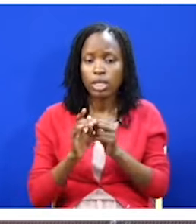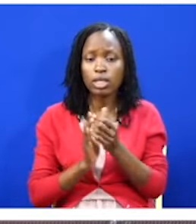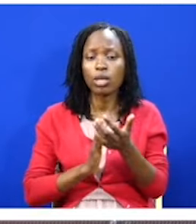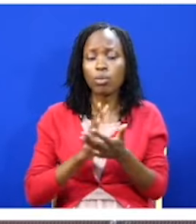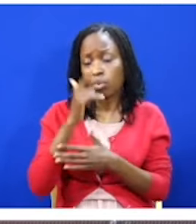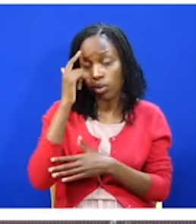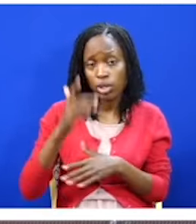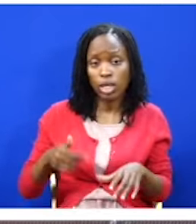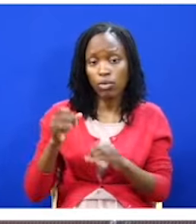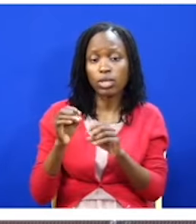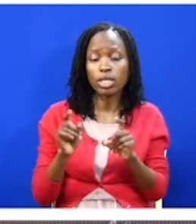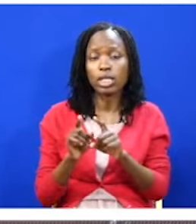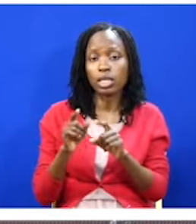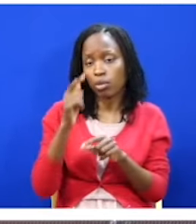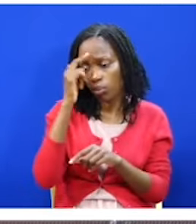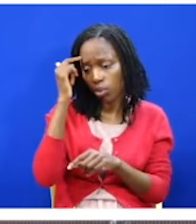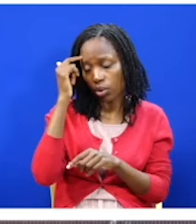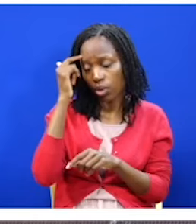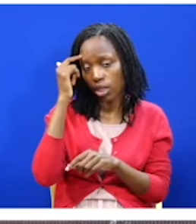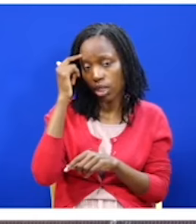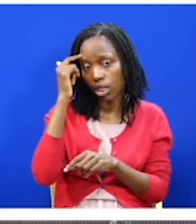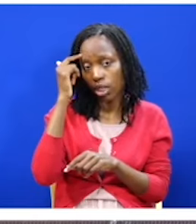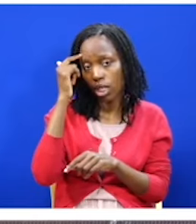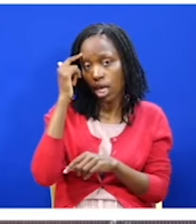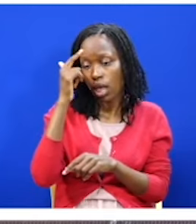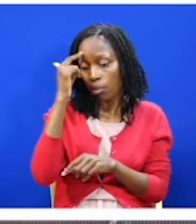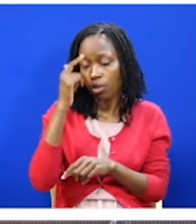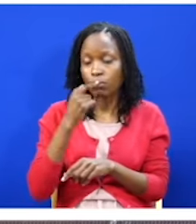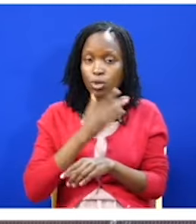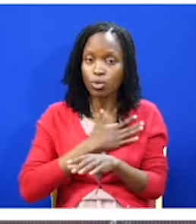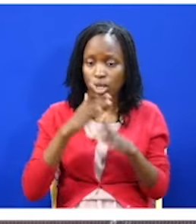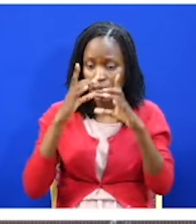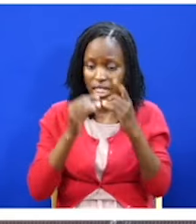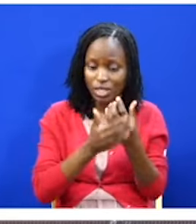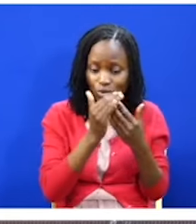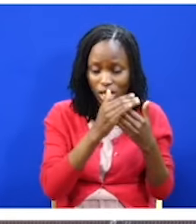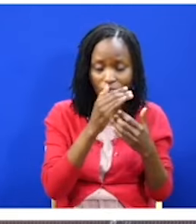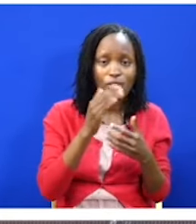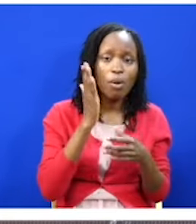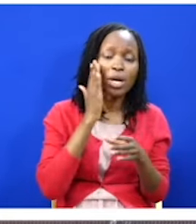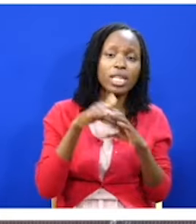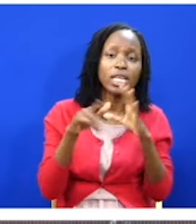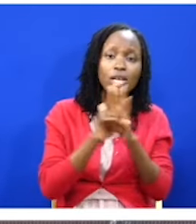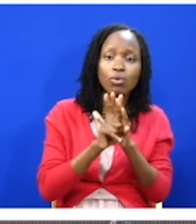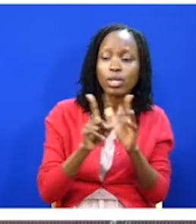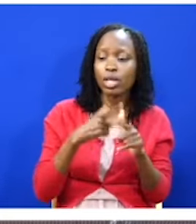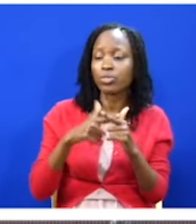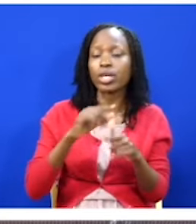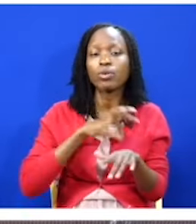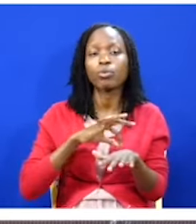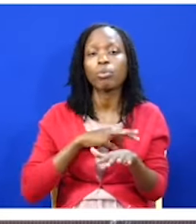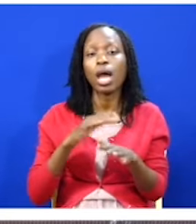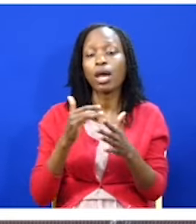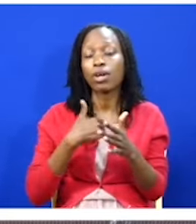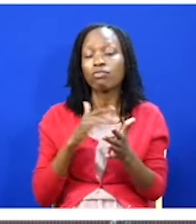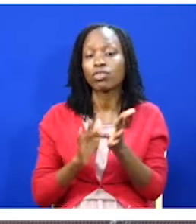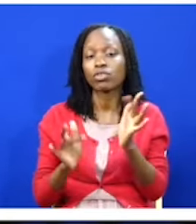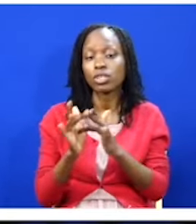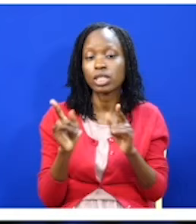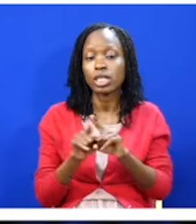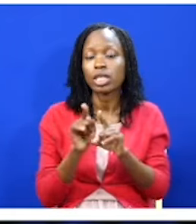we today also benefit, because Jesus, our Savior, came through their family line. But the